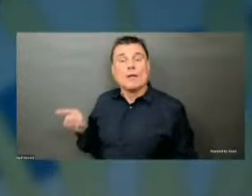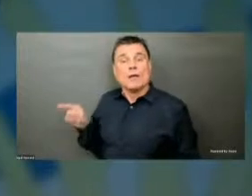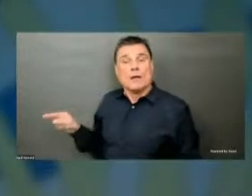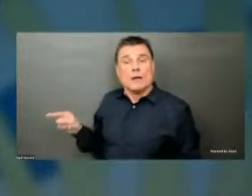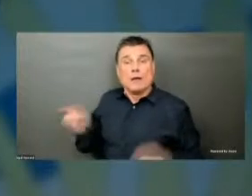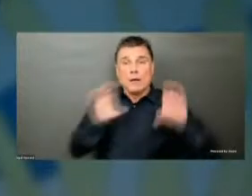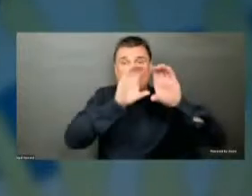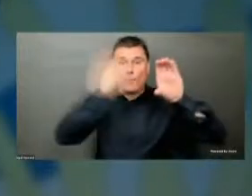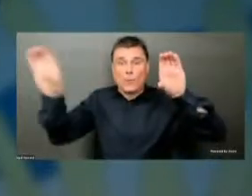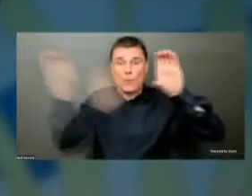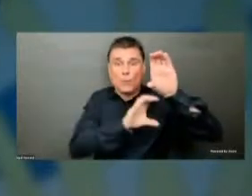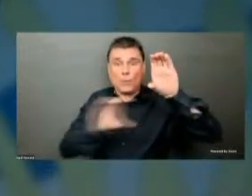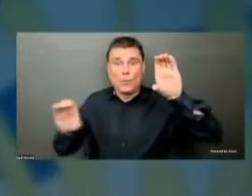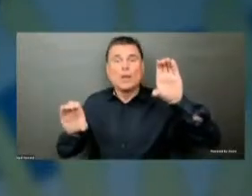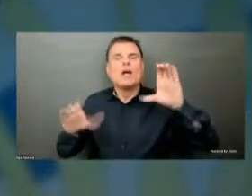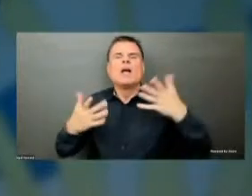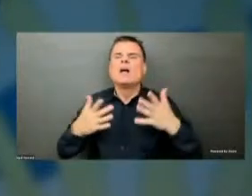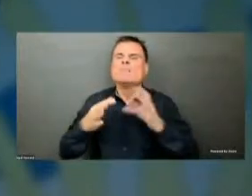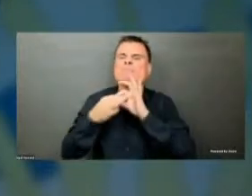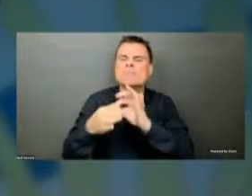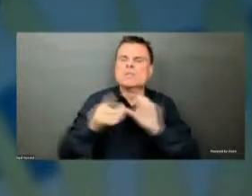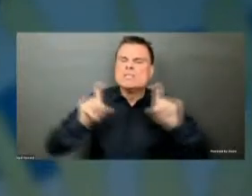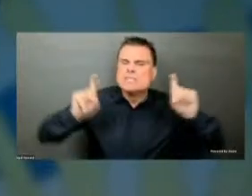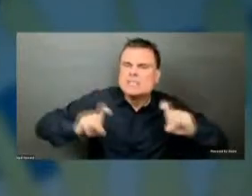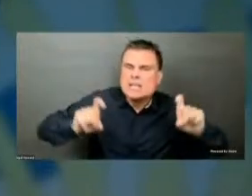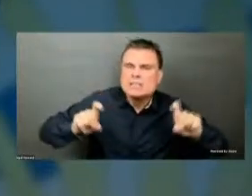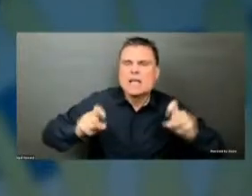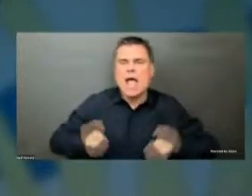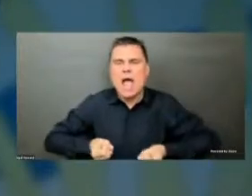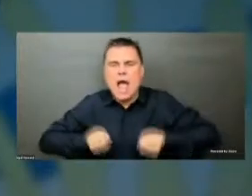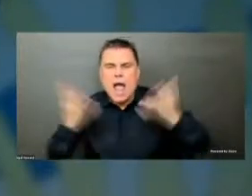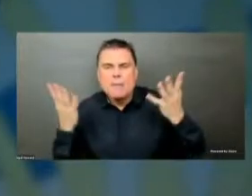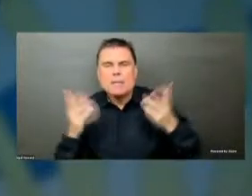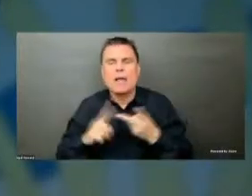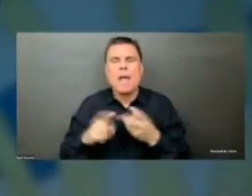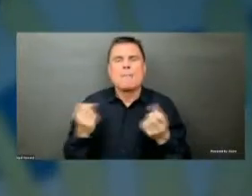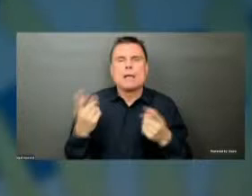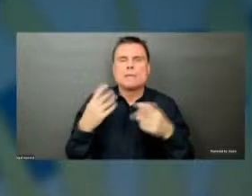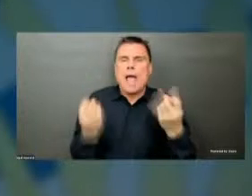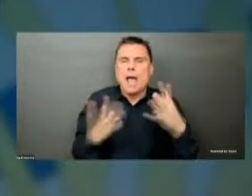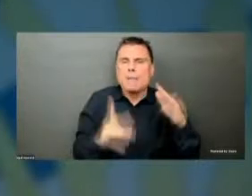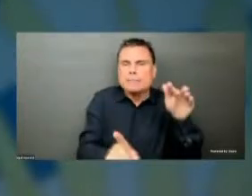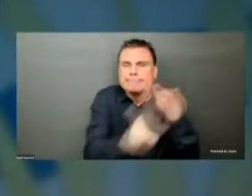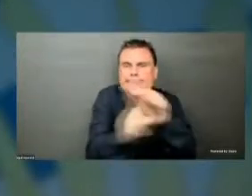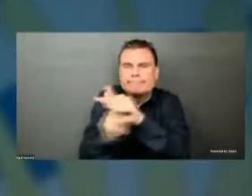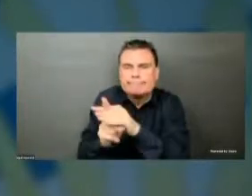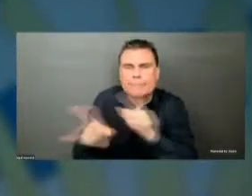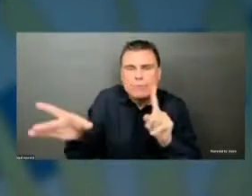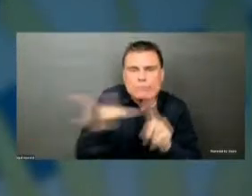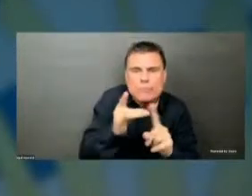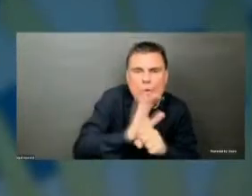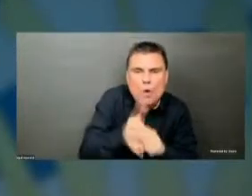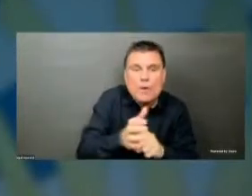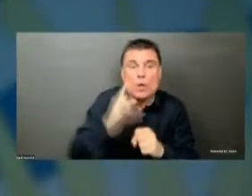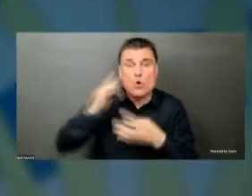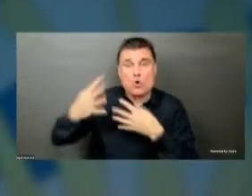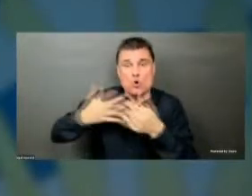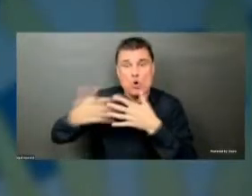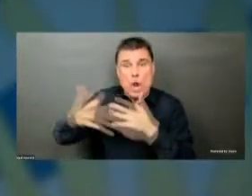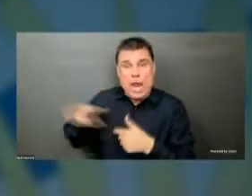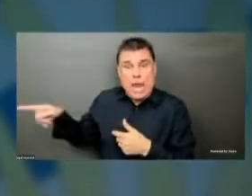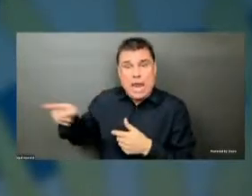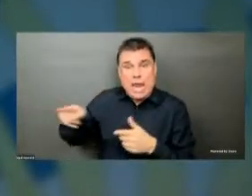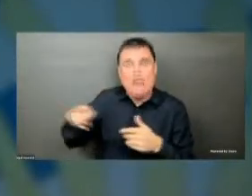just quickly to say that the background gray shadows gives us a sense of how many tests are done per day. And then